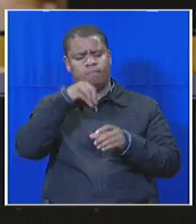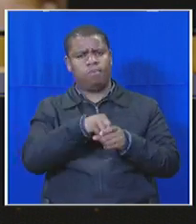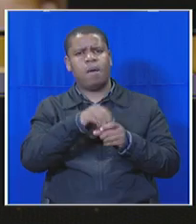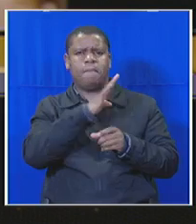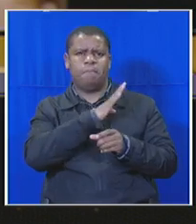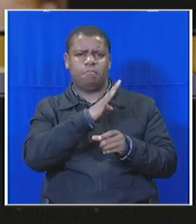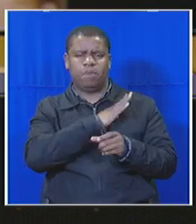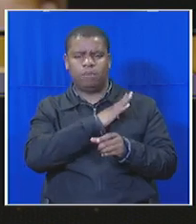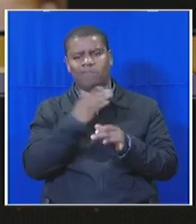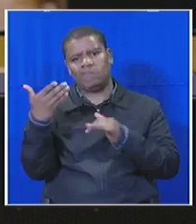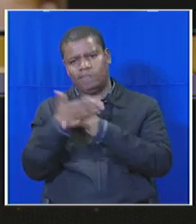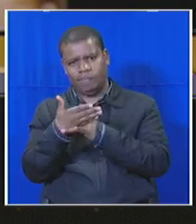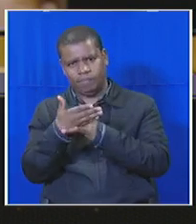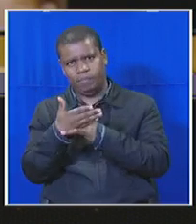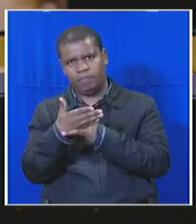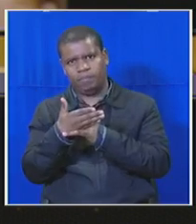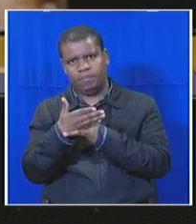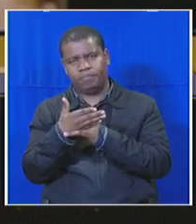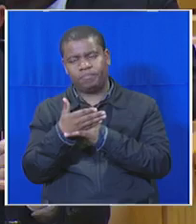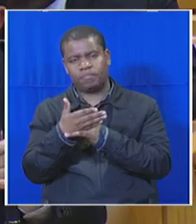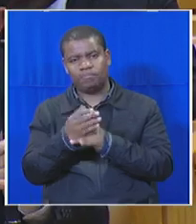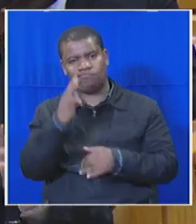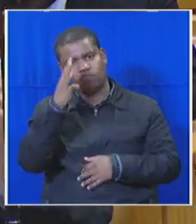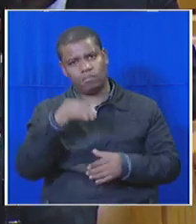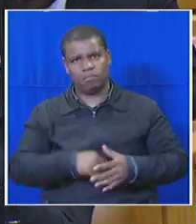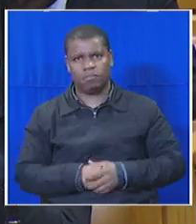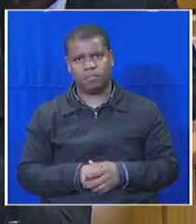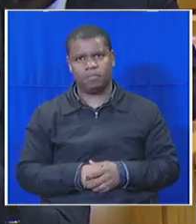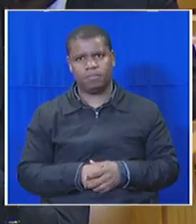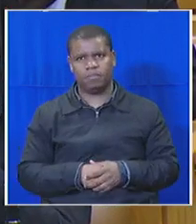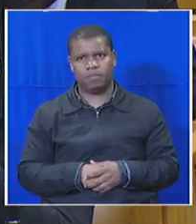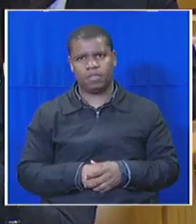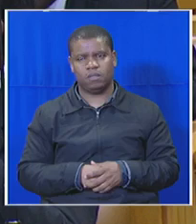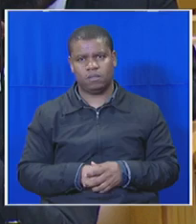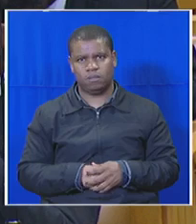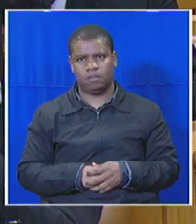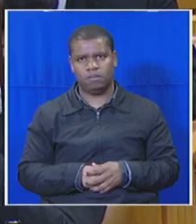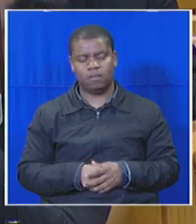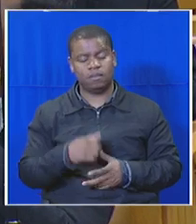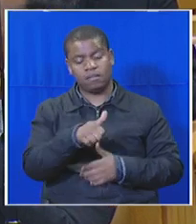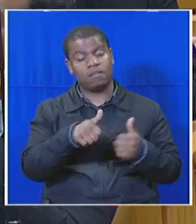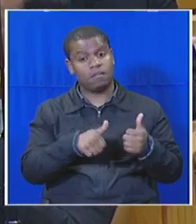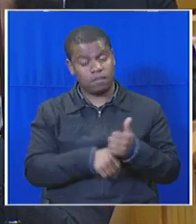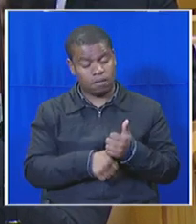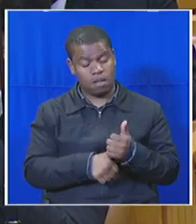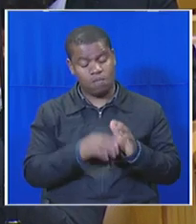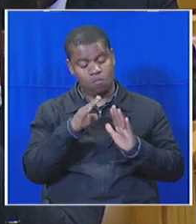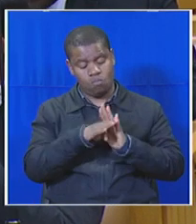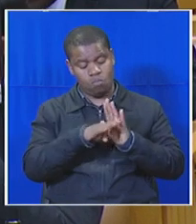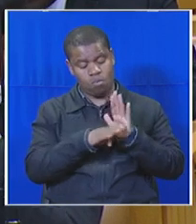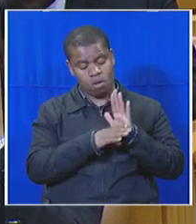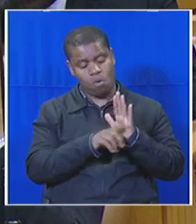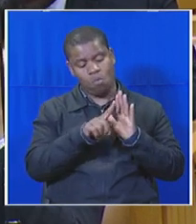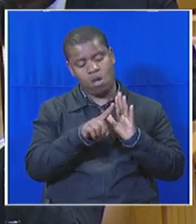their works continue. May I address you? Thank you. Yes, Honourable Member. Deputy Speaker, I rise on Rule 1057,